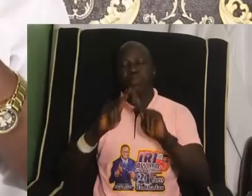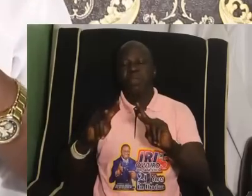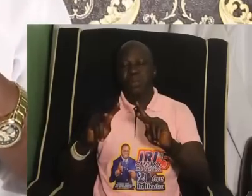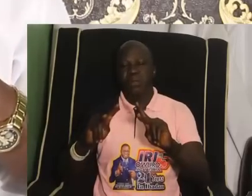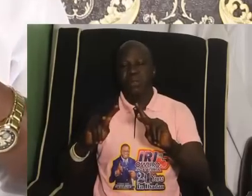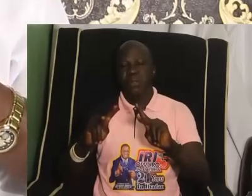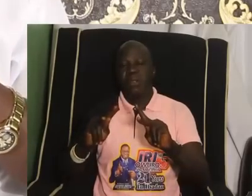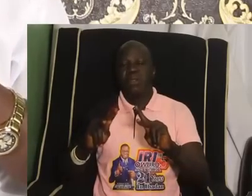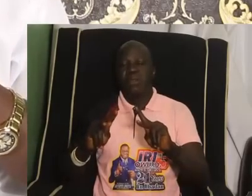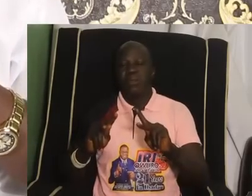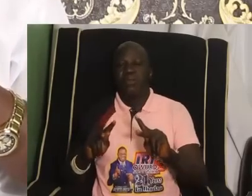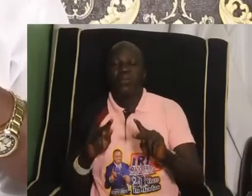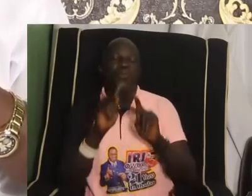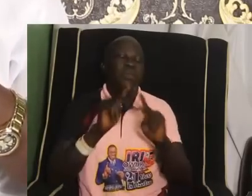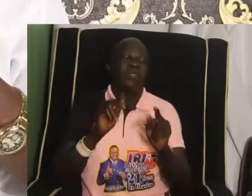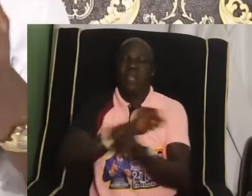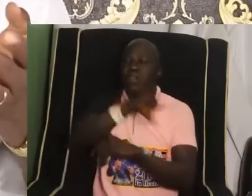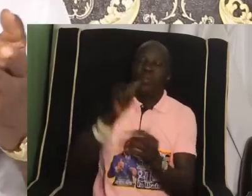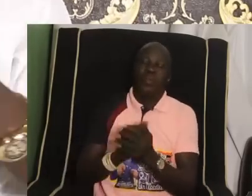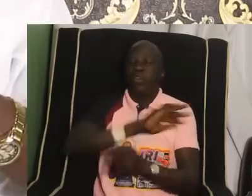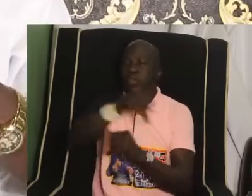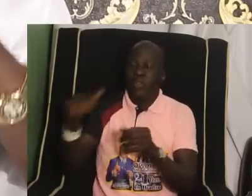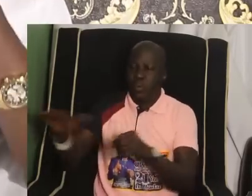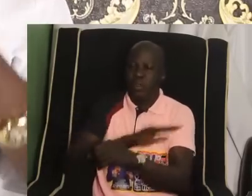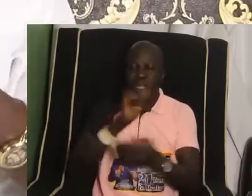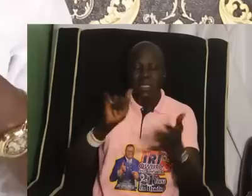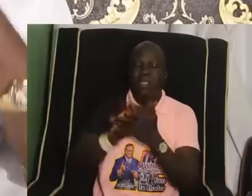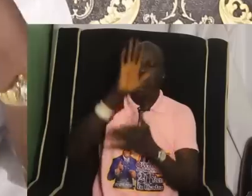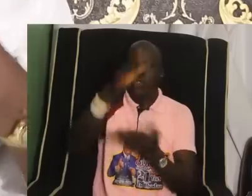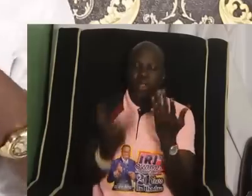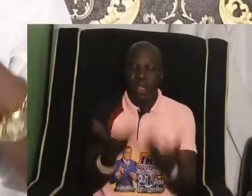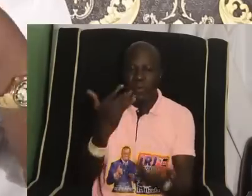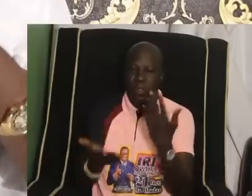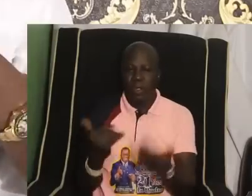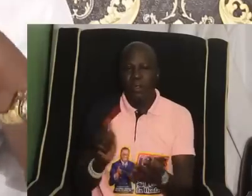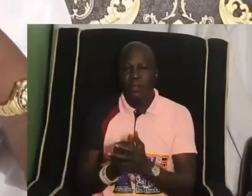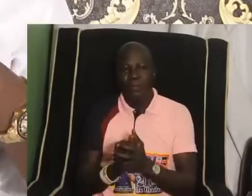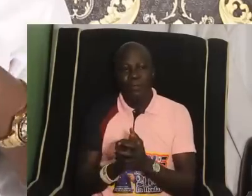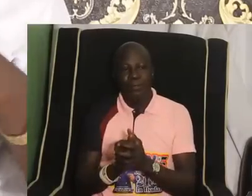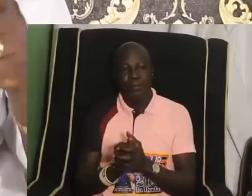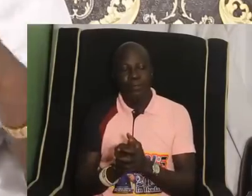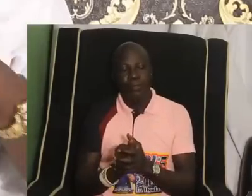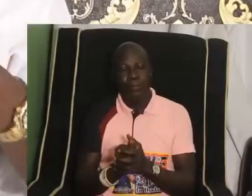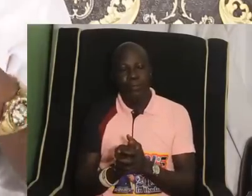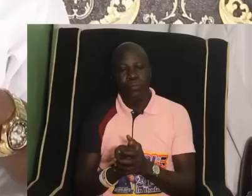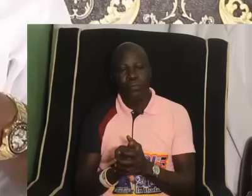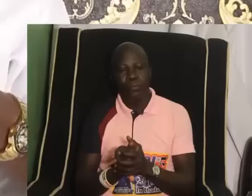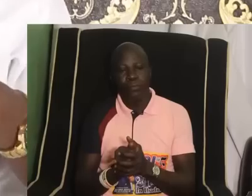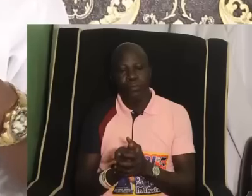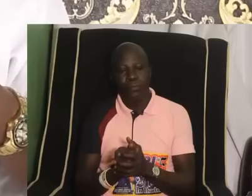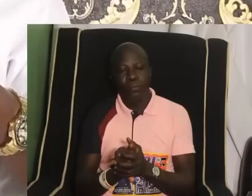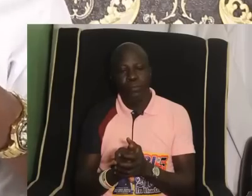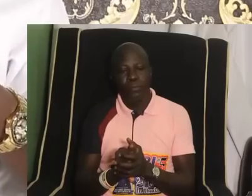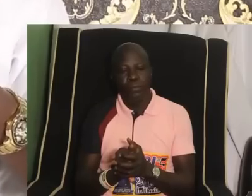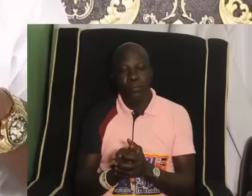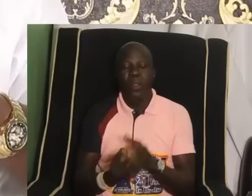matter. Maybe it will cost you to be patient enough. That is your sacrifice. Maybe you'll be a